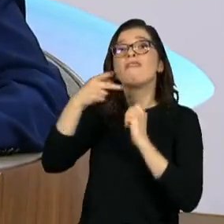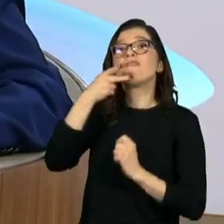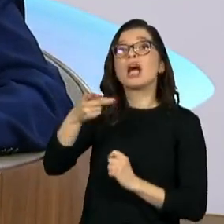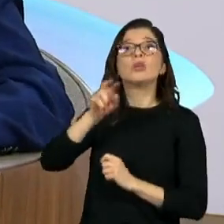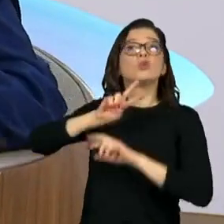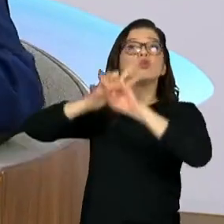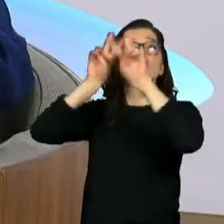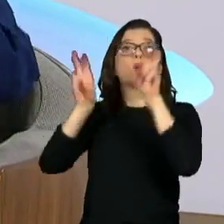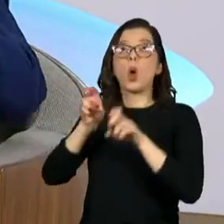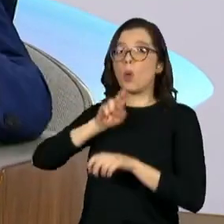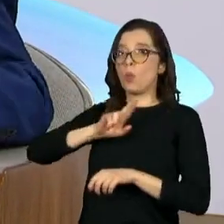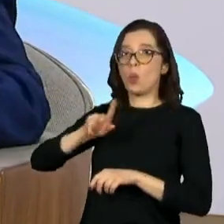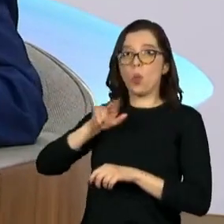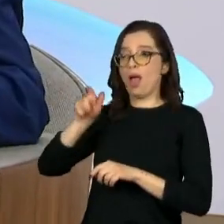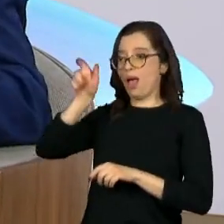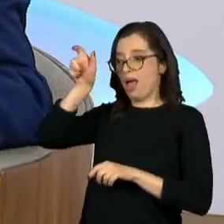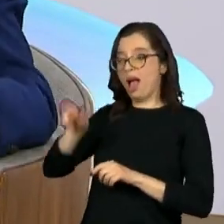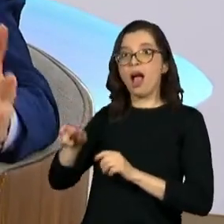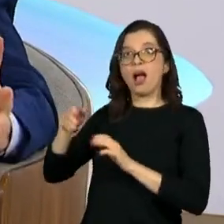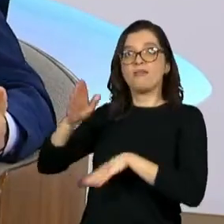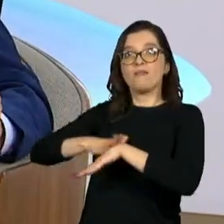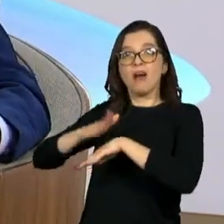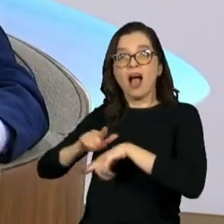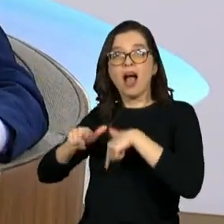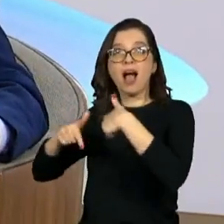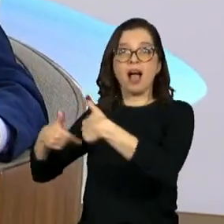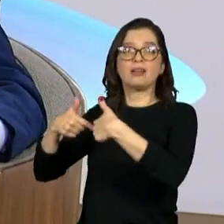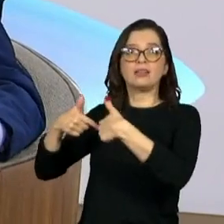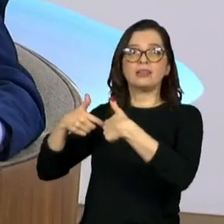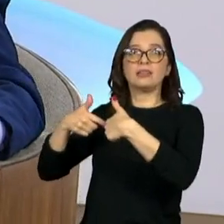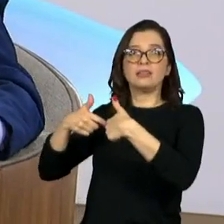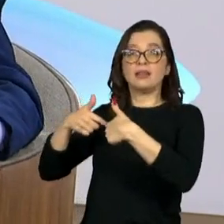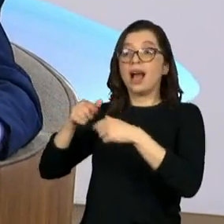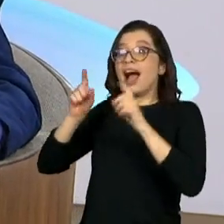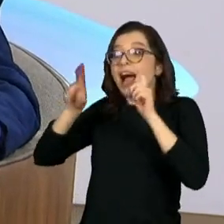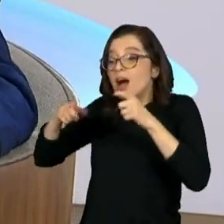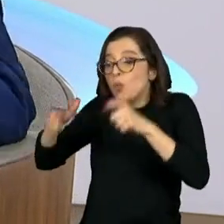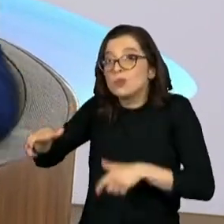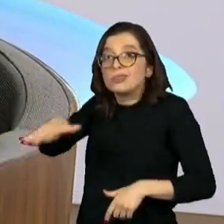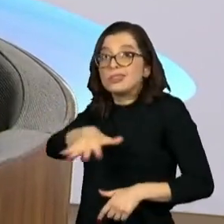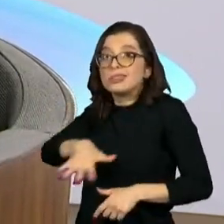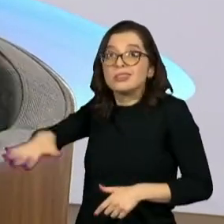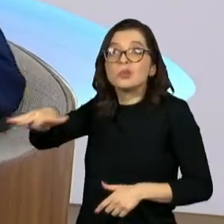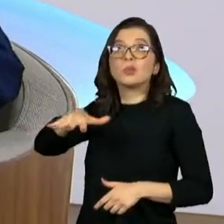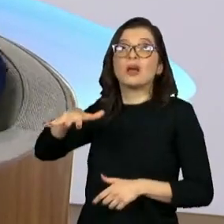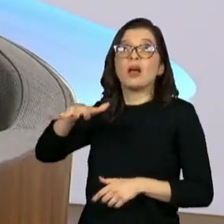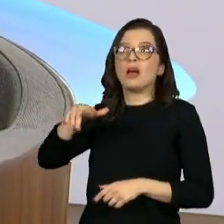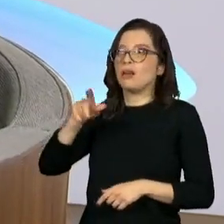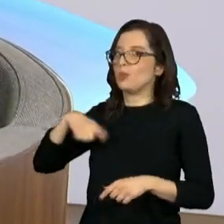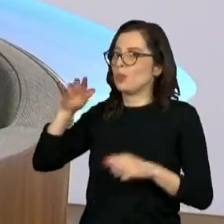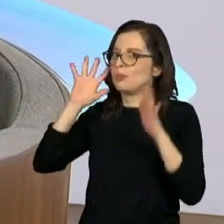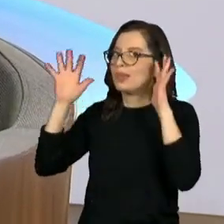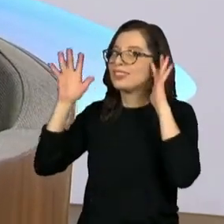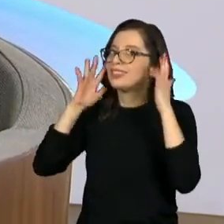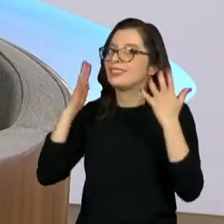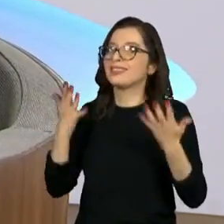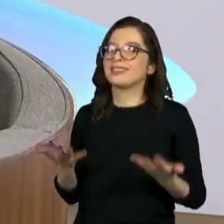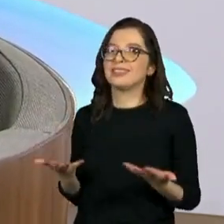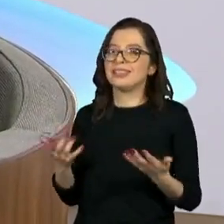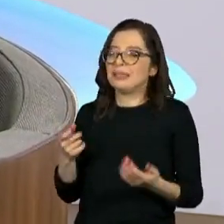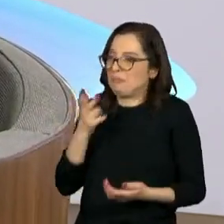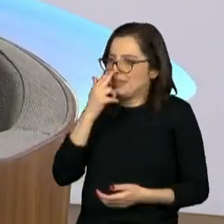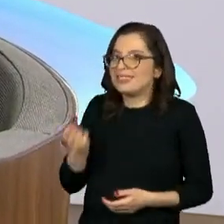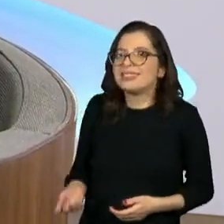doesn't speak about that because the framers never imagined this scenario. So it never occurred to them to cover.